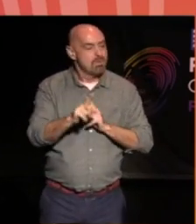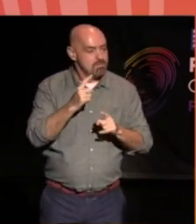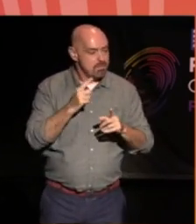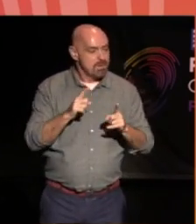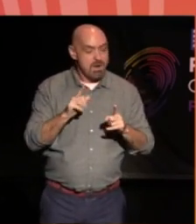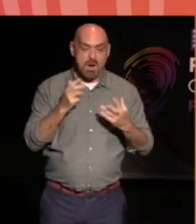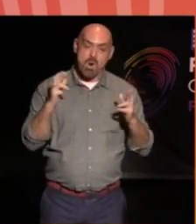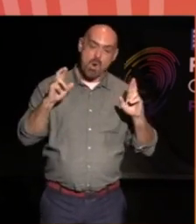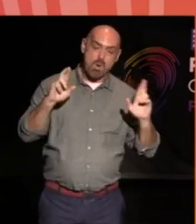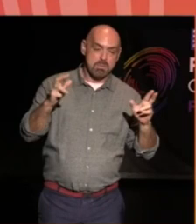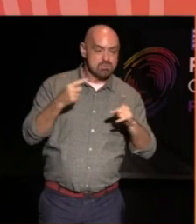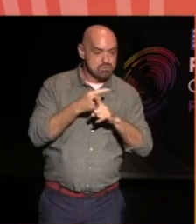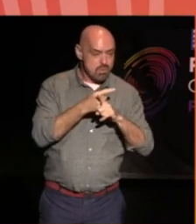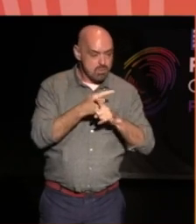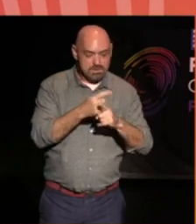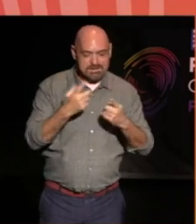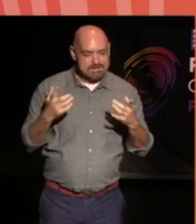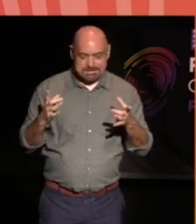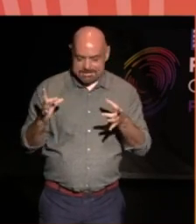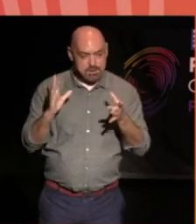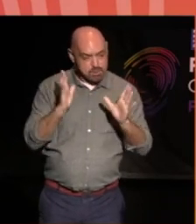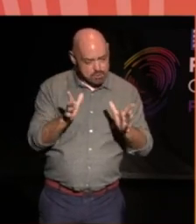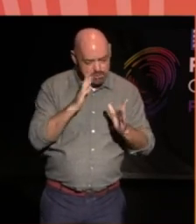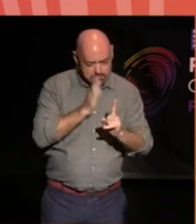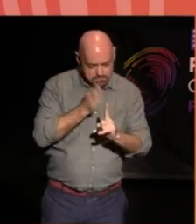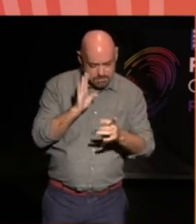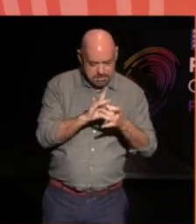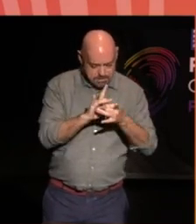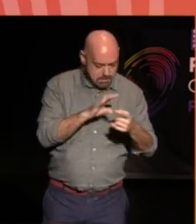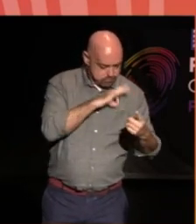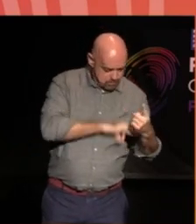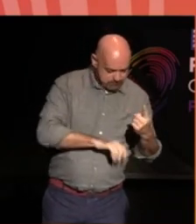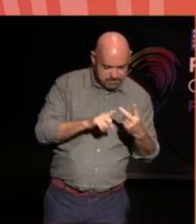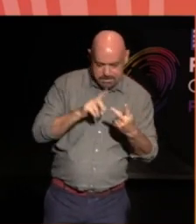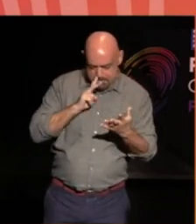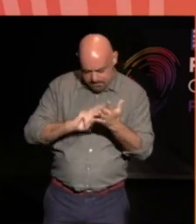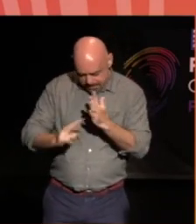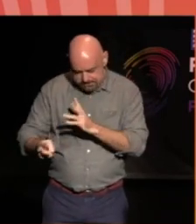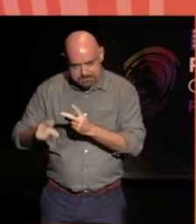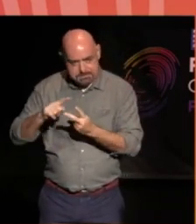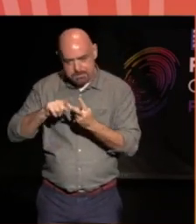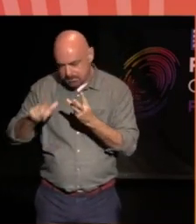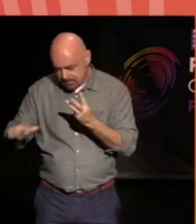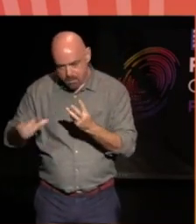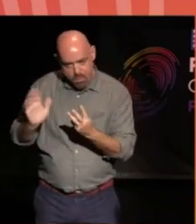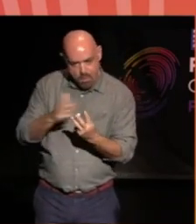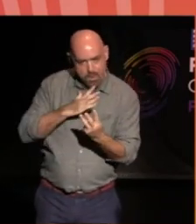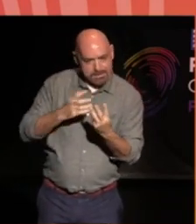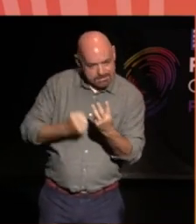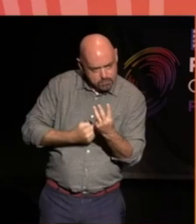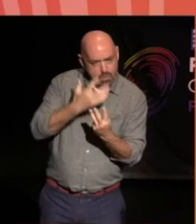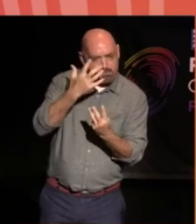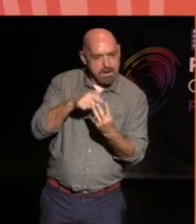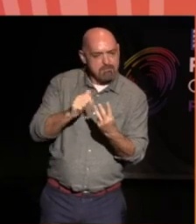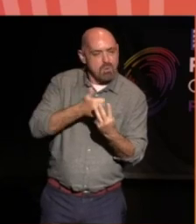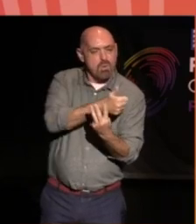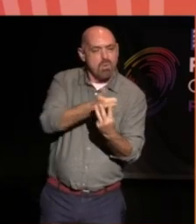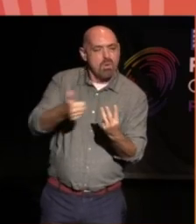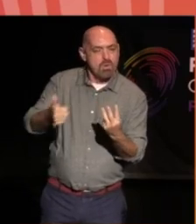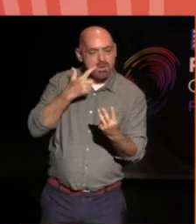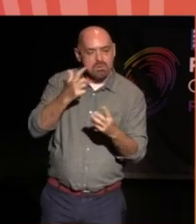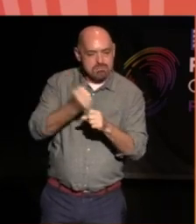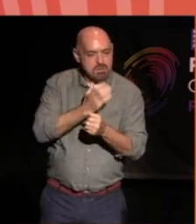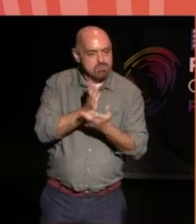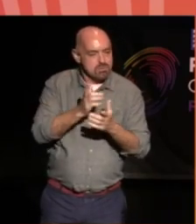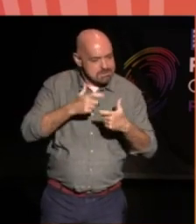the narrative together of an interdependence between profits, planet, and people, and all of them have to thrive in unison to have that